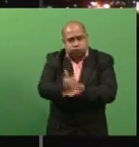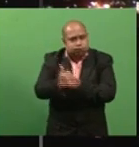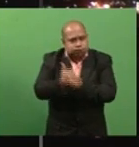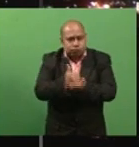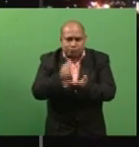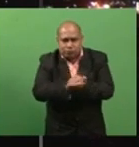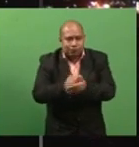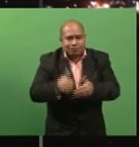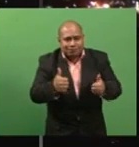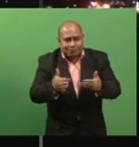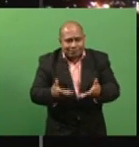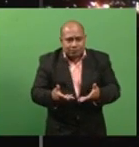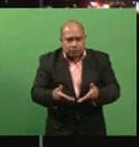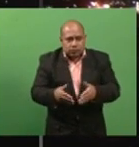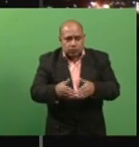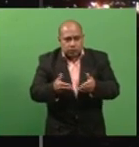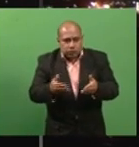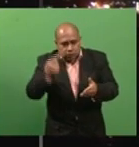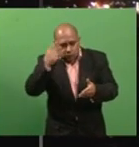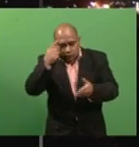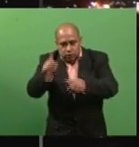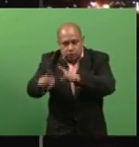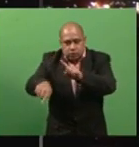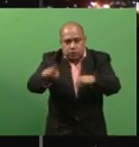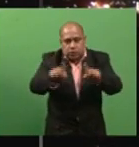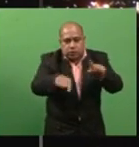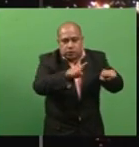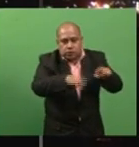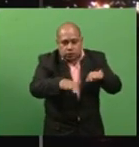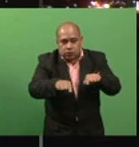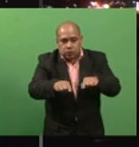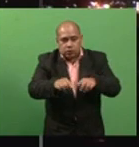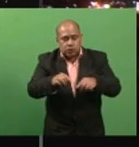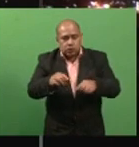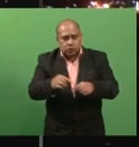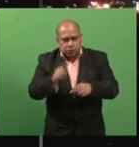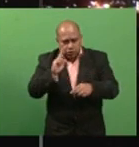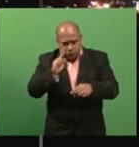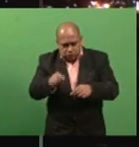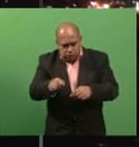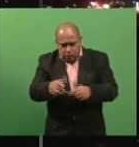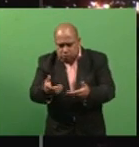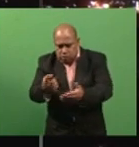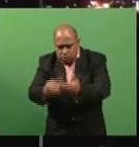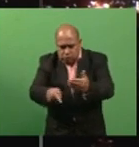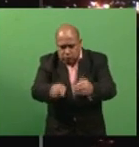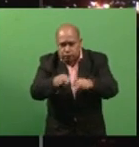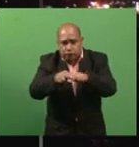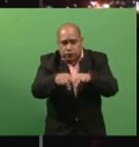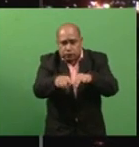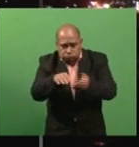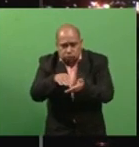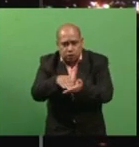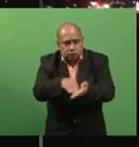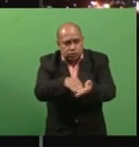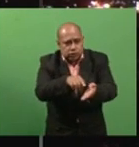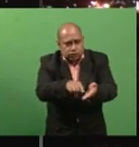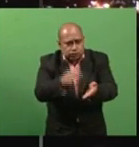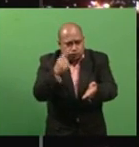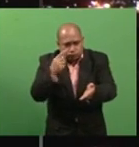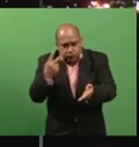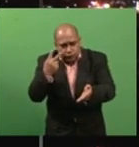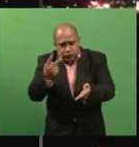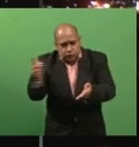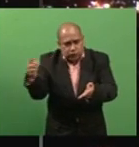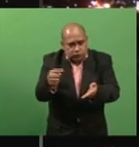significant scope for diversifying the economy. This, they say, will help Fiji to not rely on one sector like tourism, one of the hardest hit